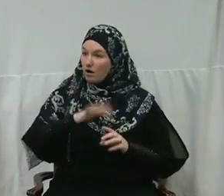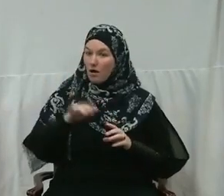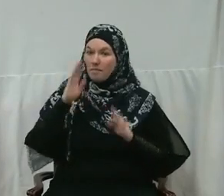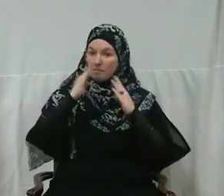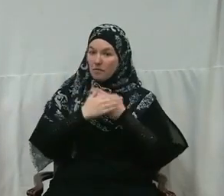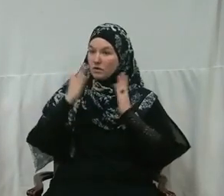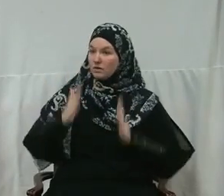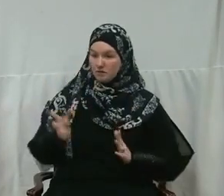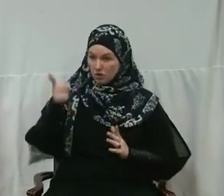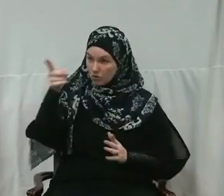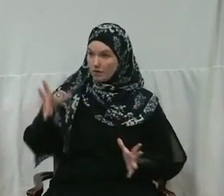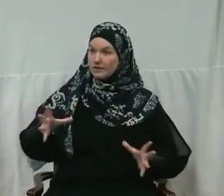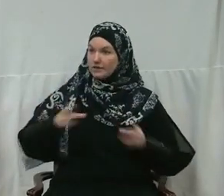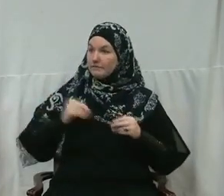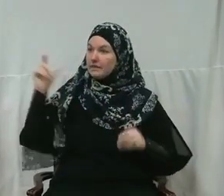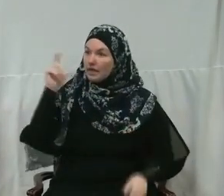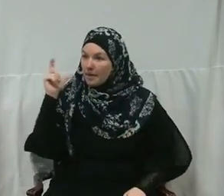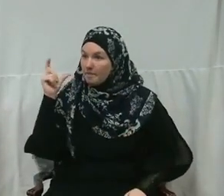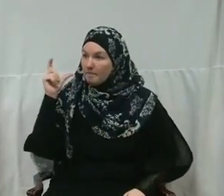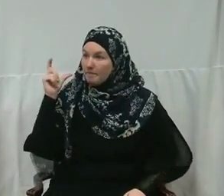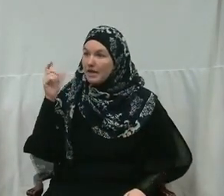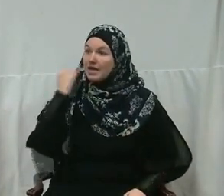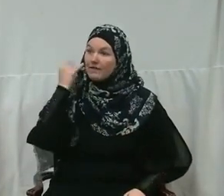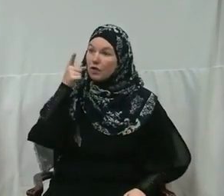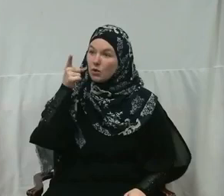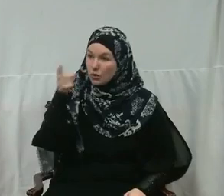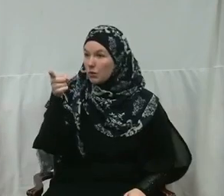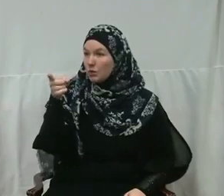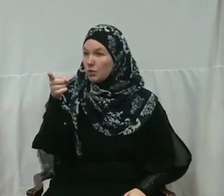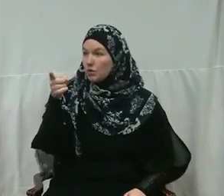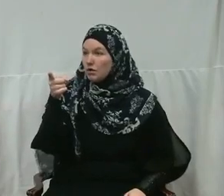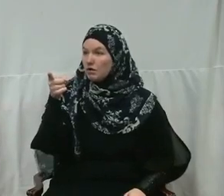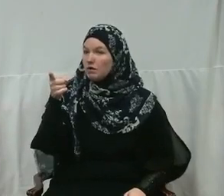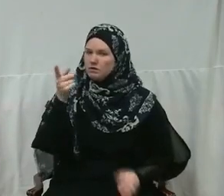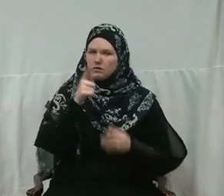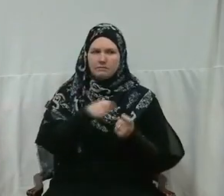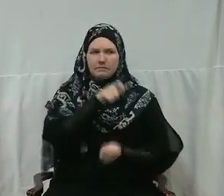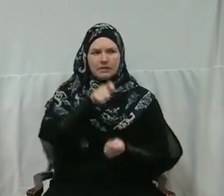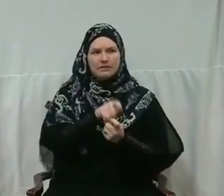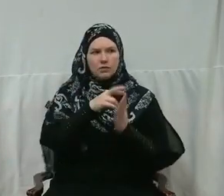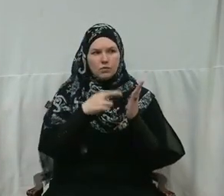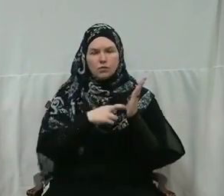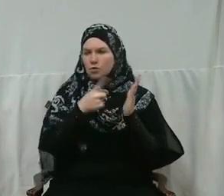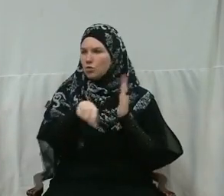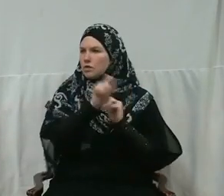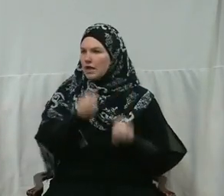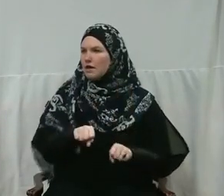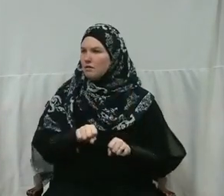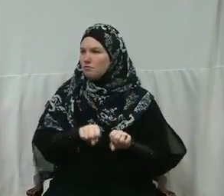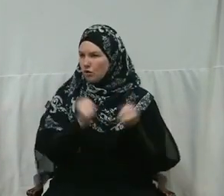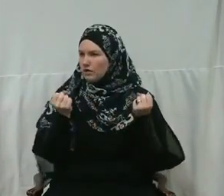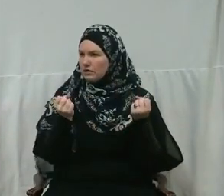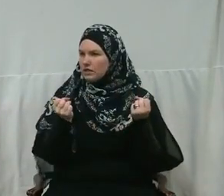you accepted Islam, then if you violated, there are certain violations that will have to